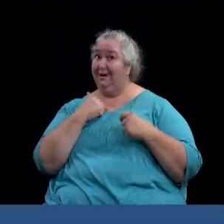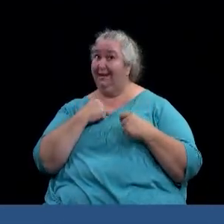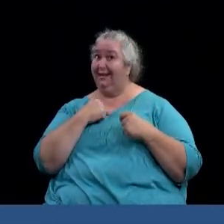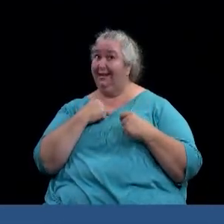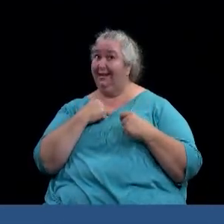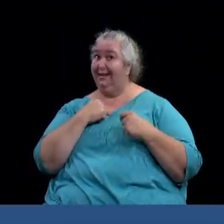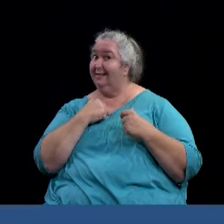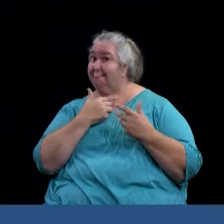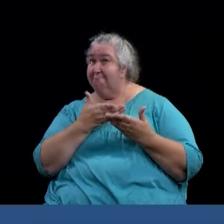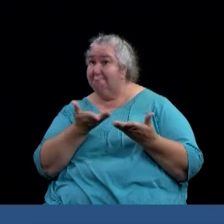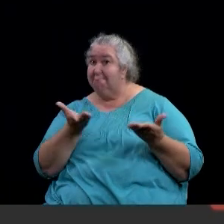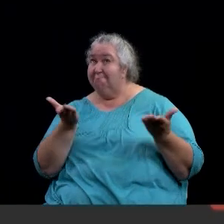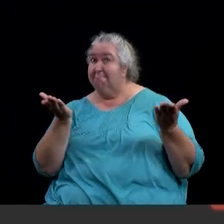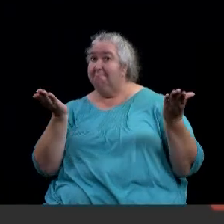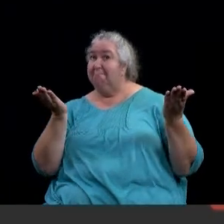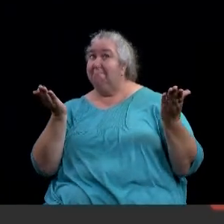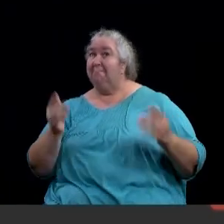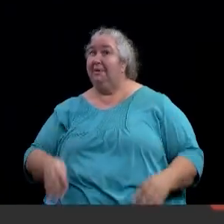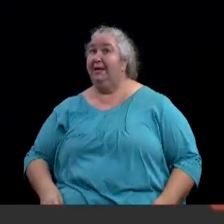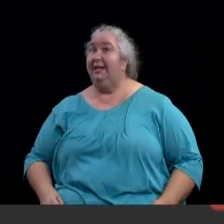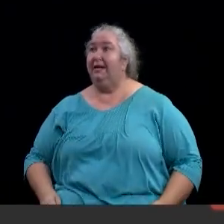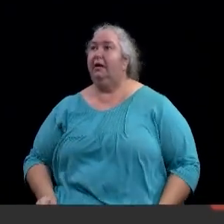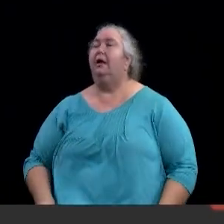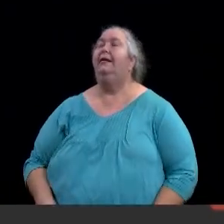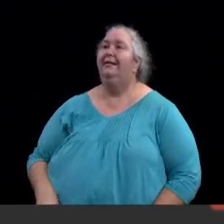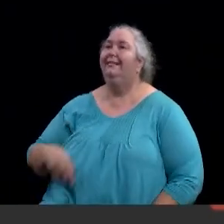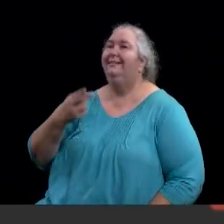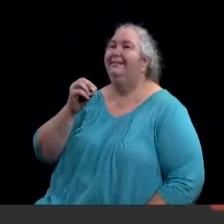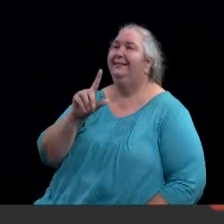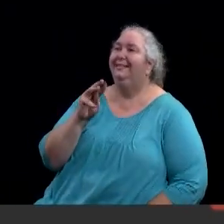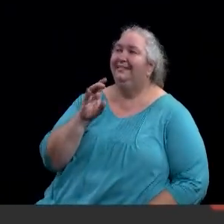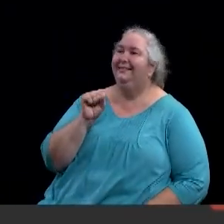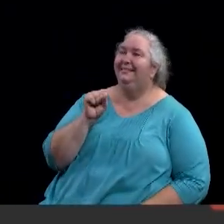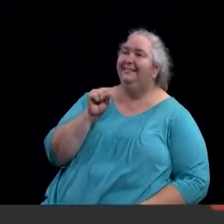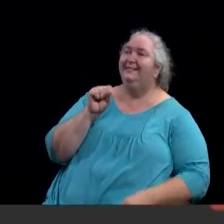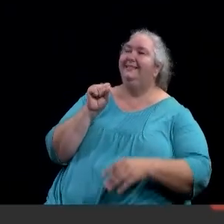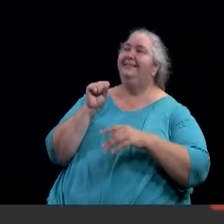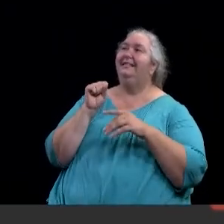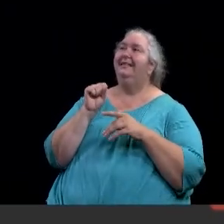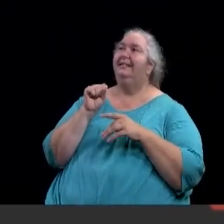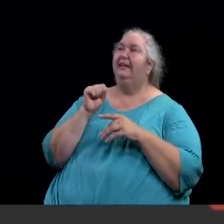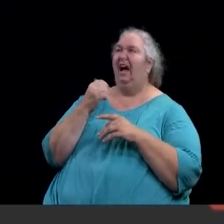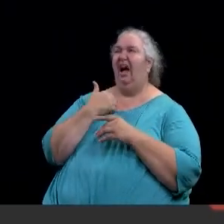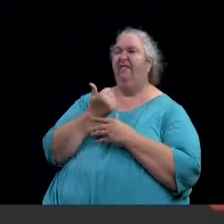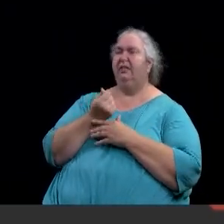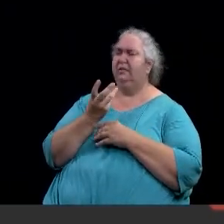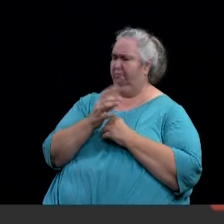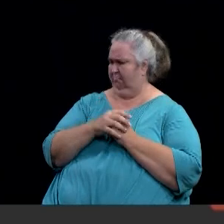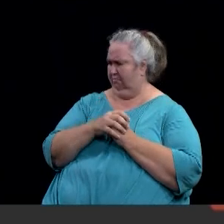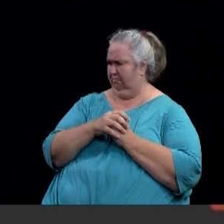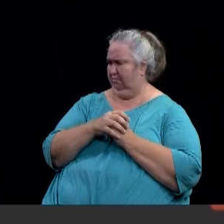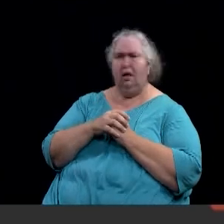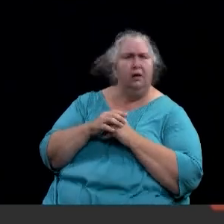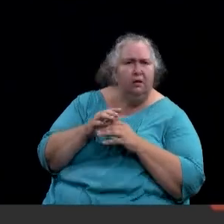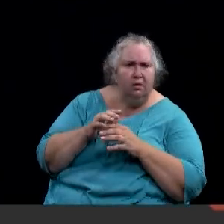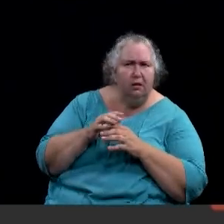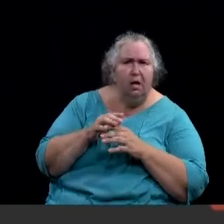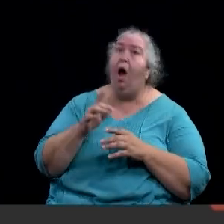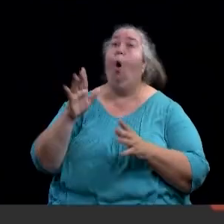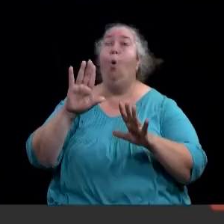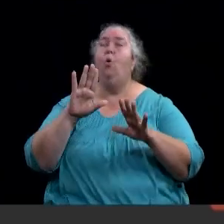This is Holmes. I've got a couple of questions. How you doing, Millette? Great presentation. Good.